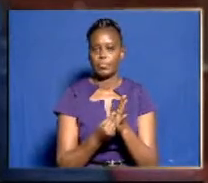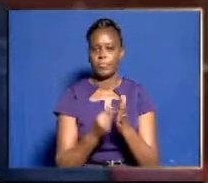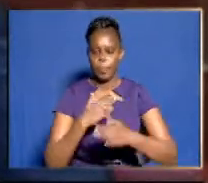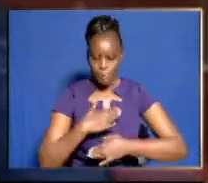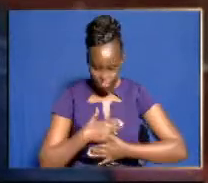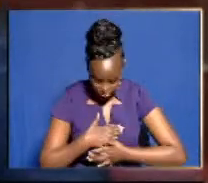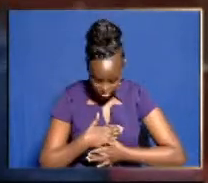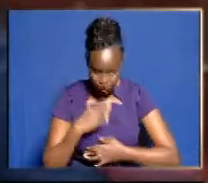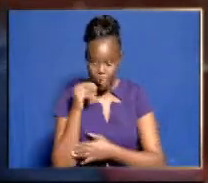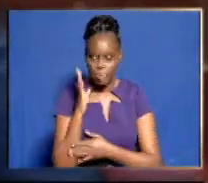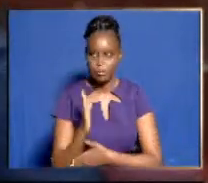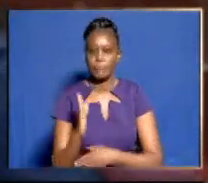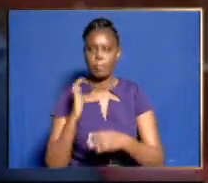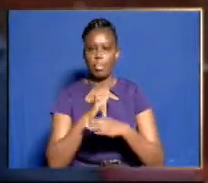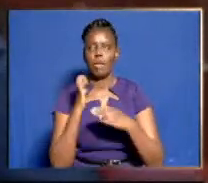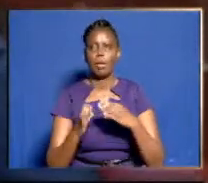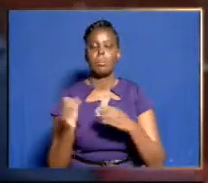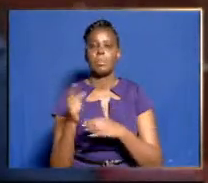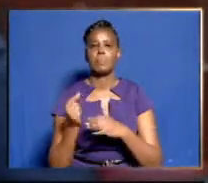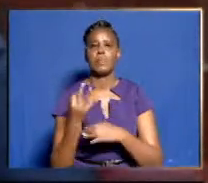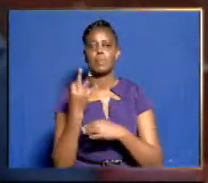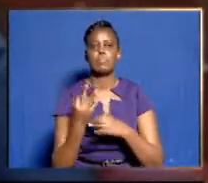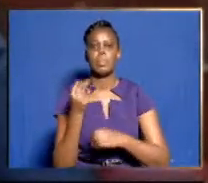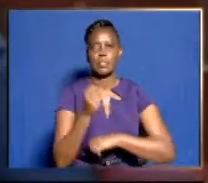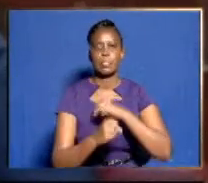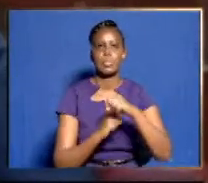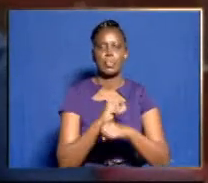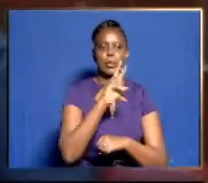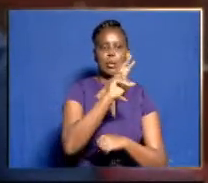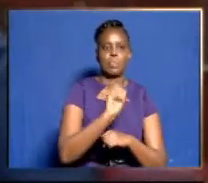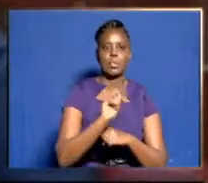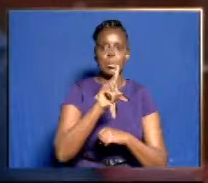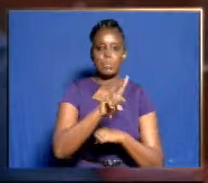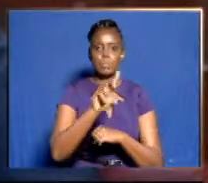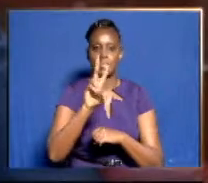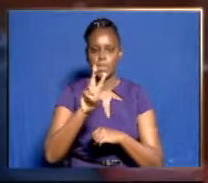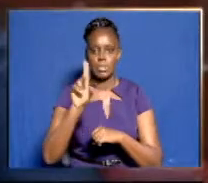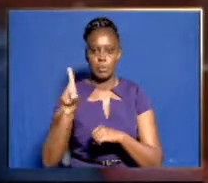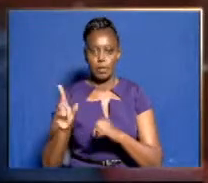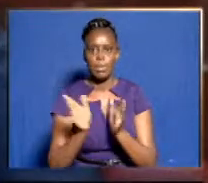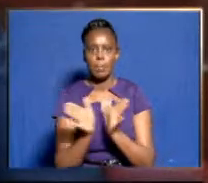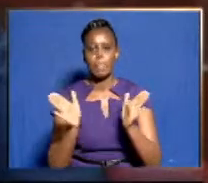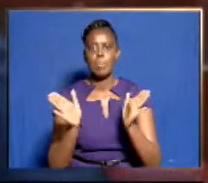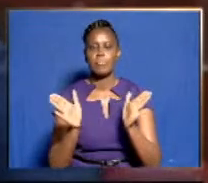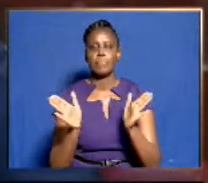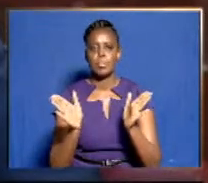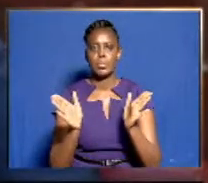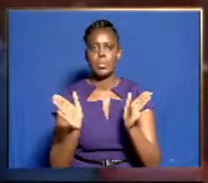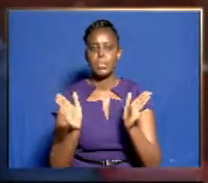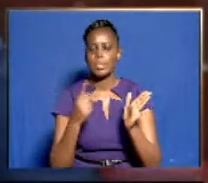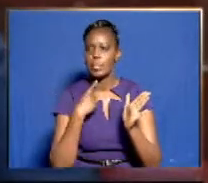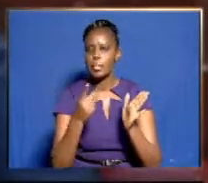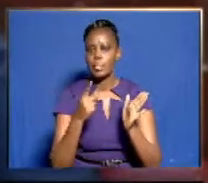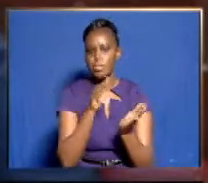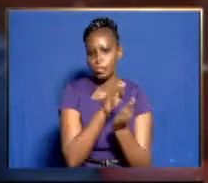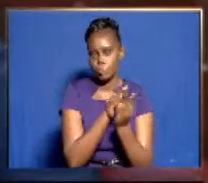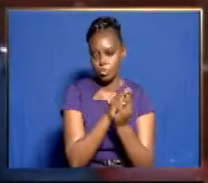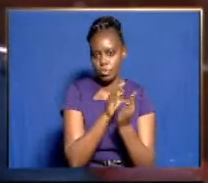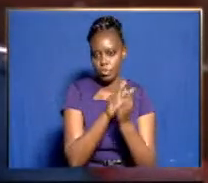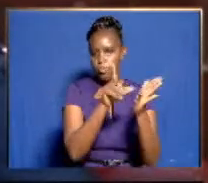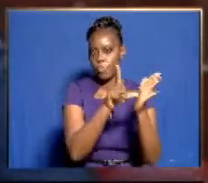Honorable Speaker, by end of March 2021, the public and public guaranteed stock of